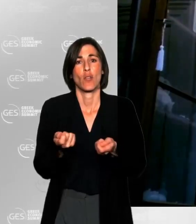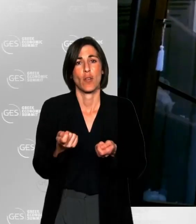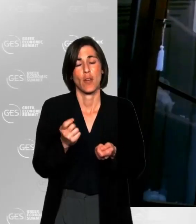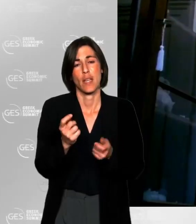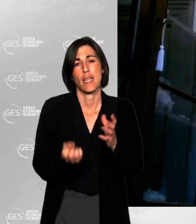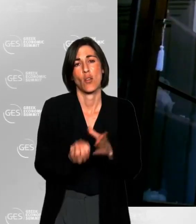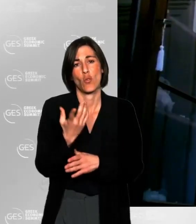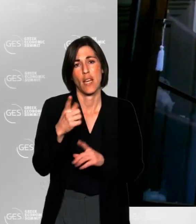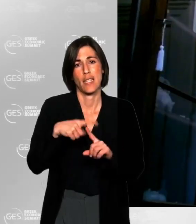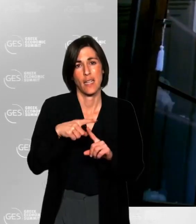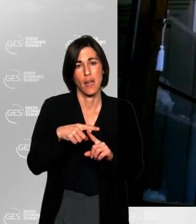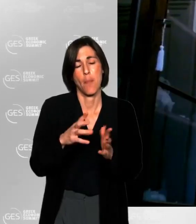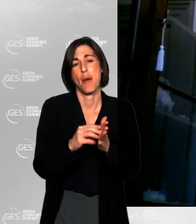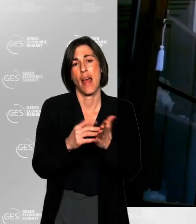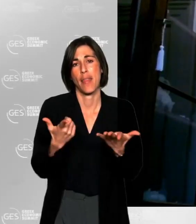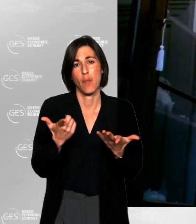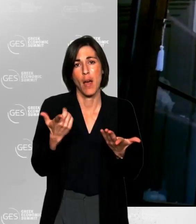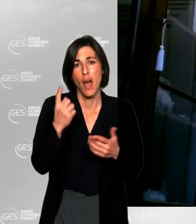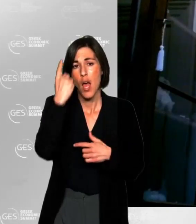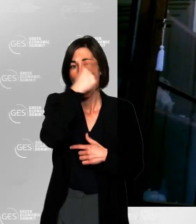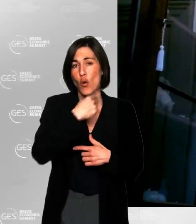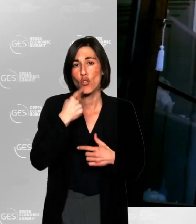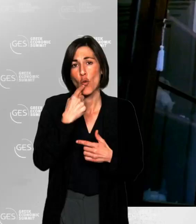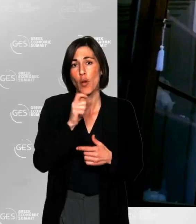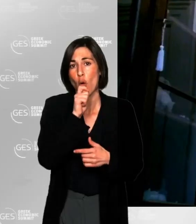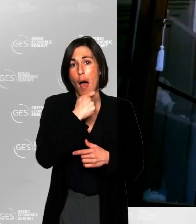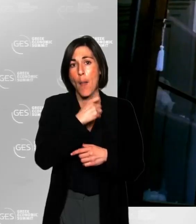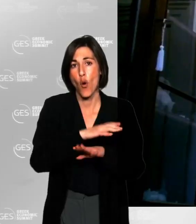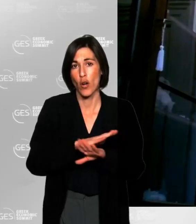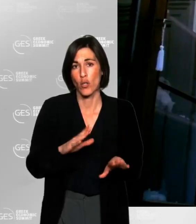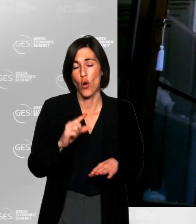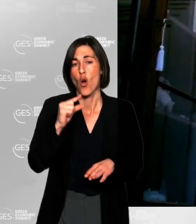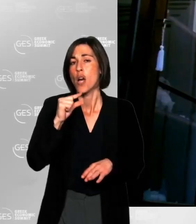step, much better than what there is in the United States and